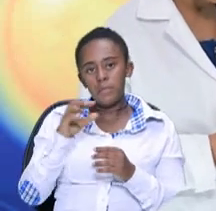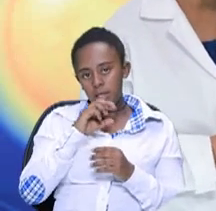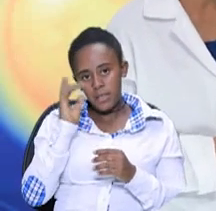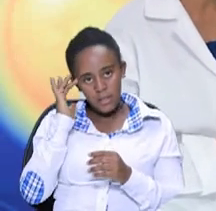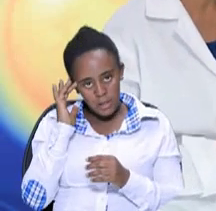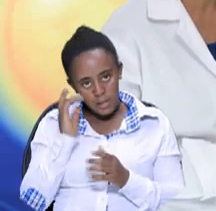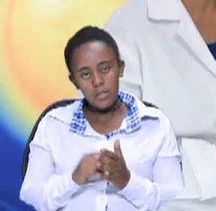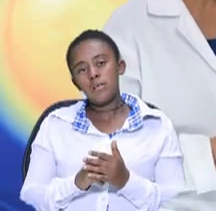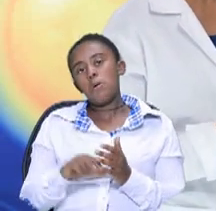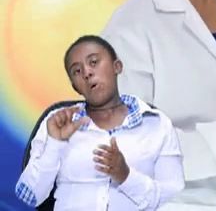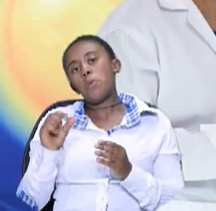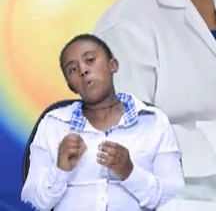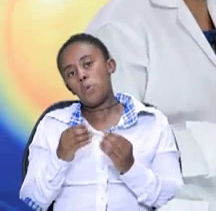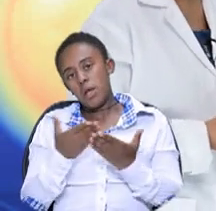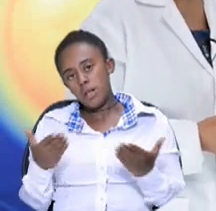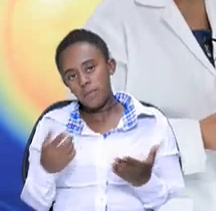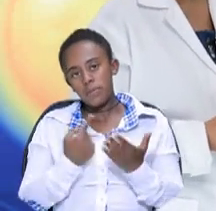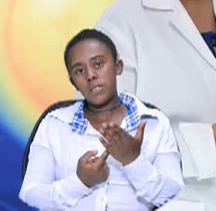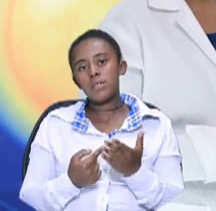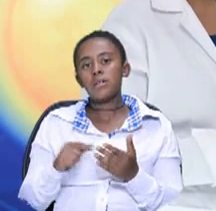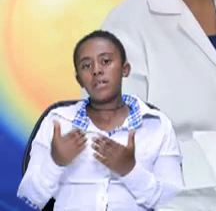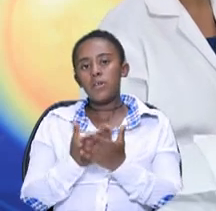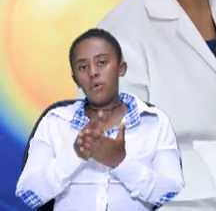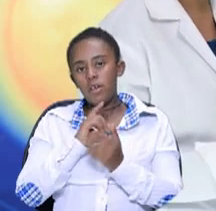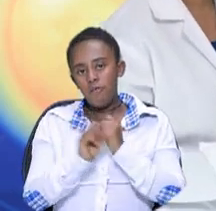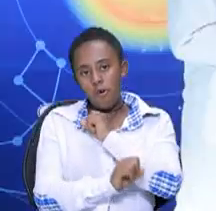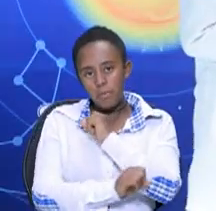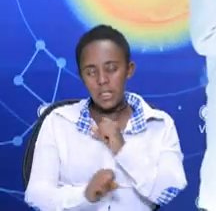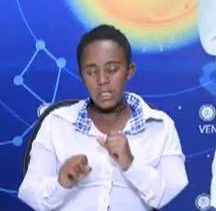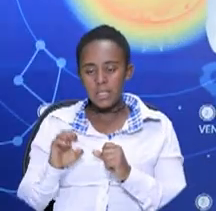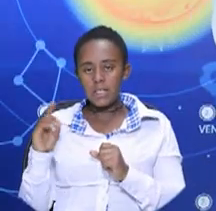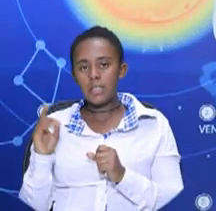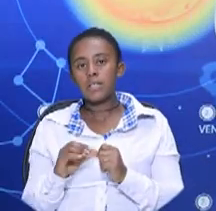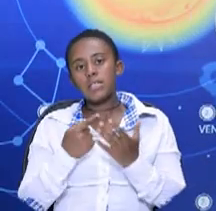disease-causing microorganisms, and also this newly formed